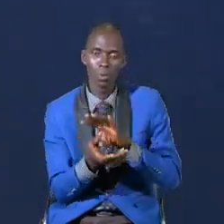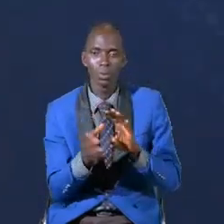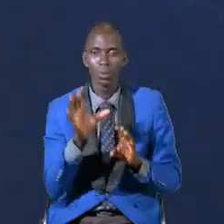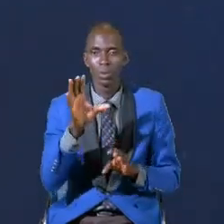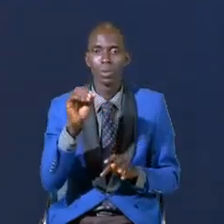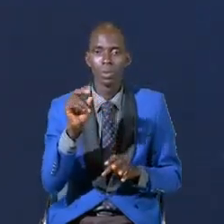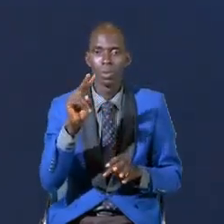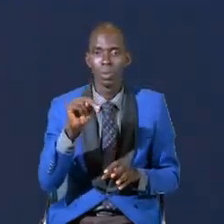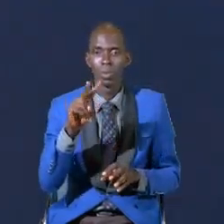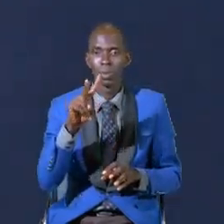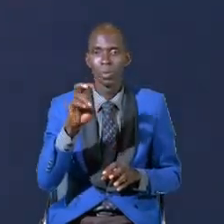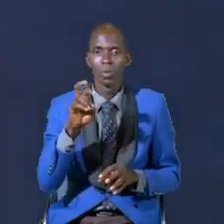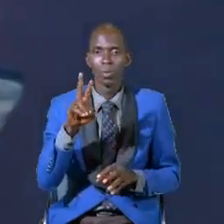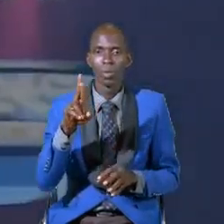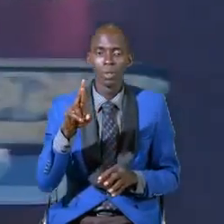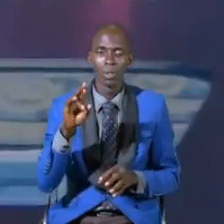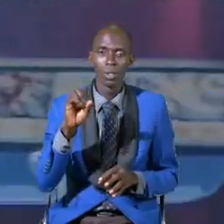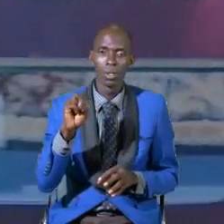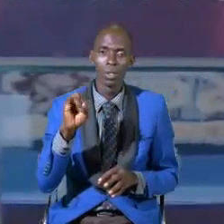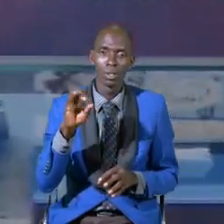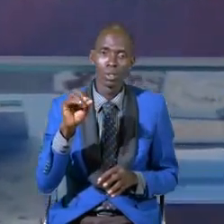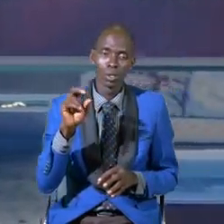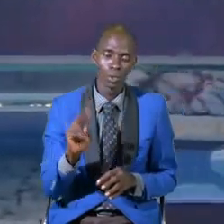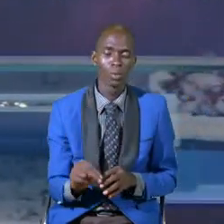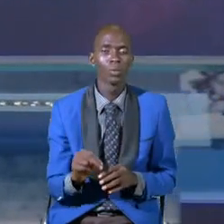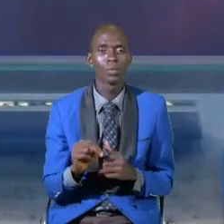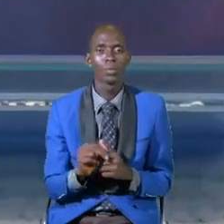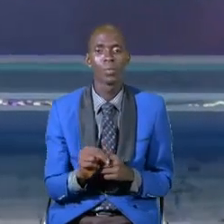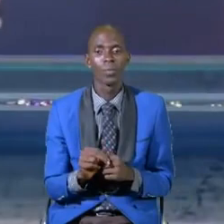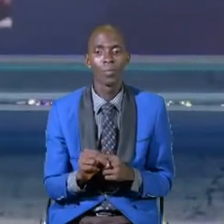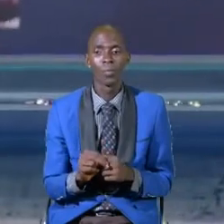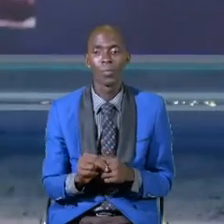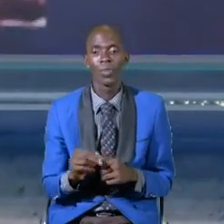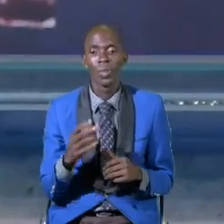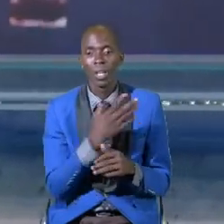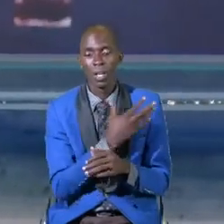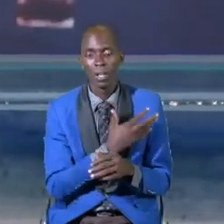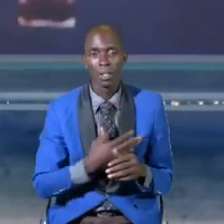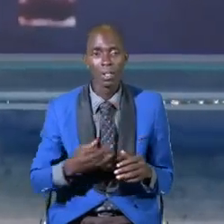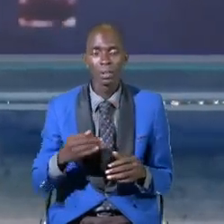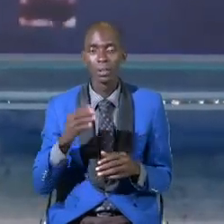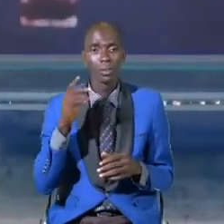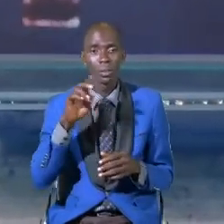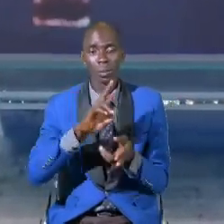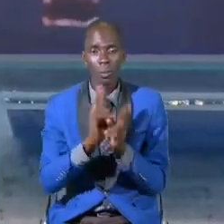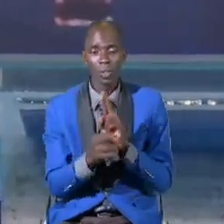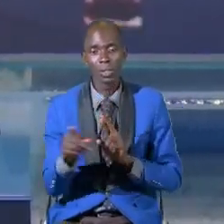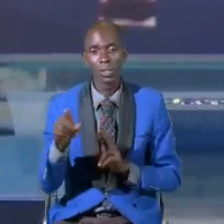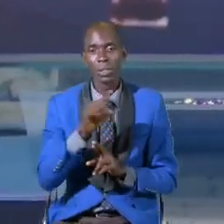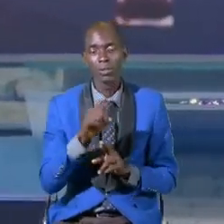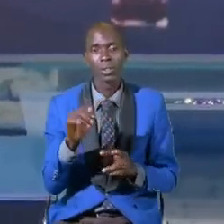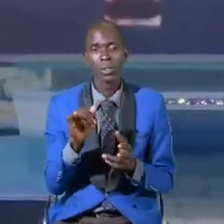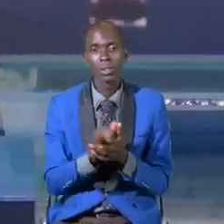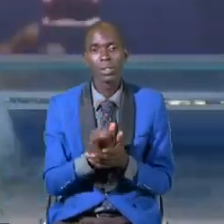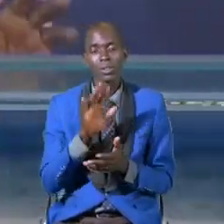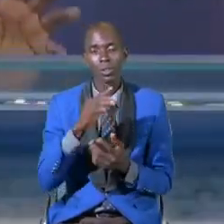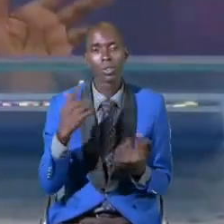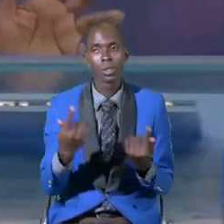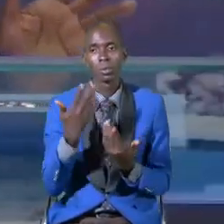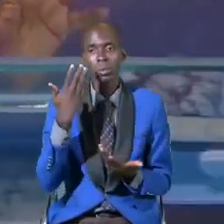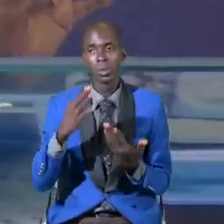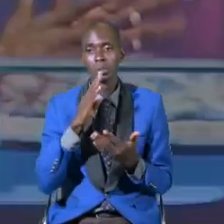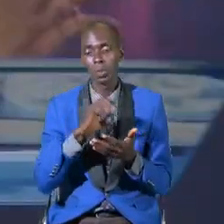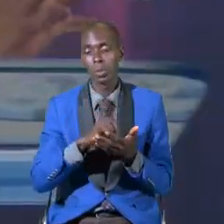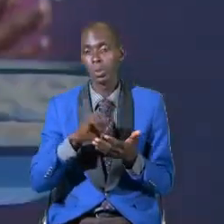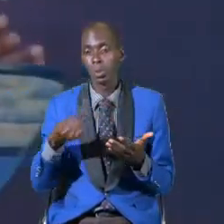ye therefore and be converted, that your sins may be blotted out when the time of